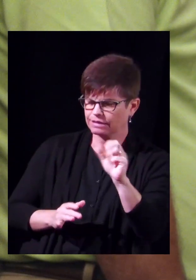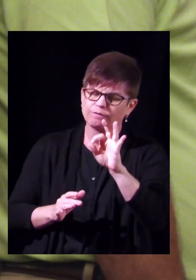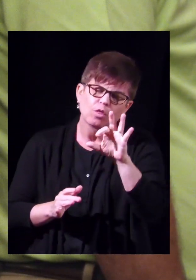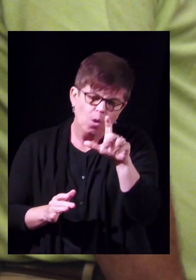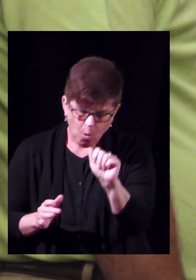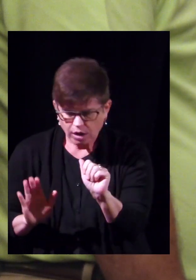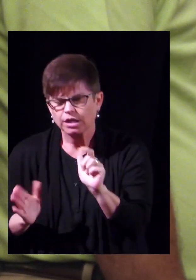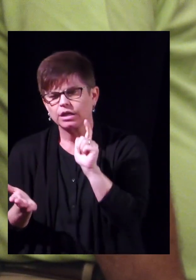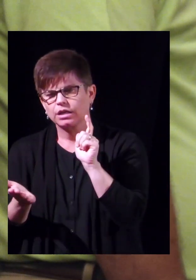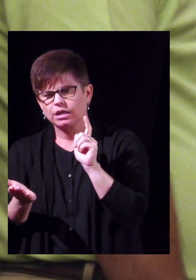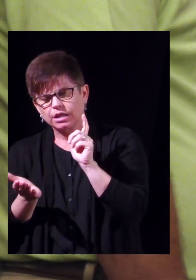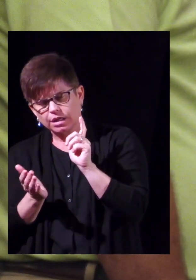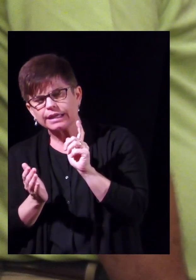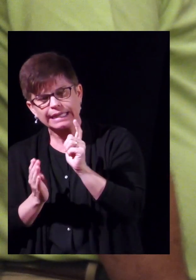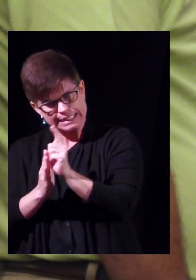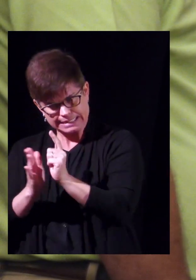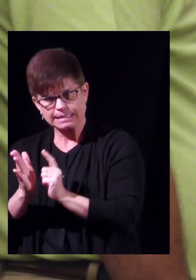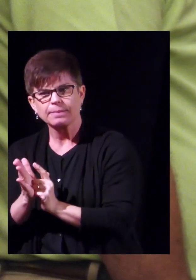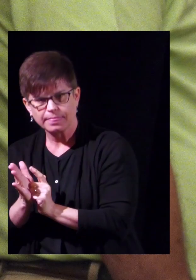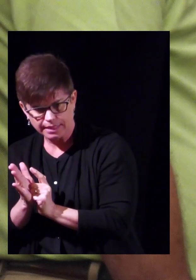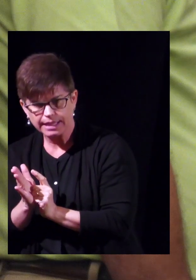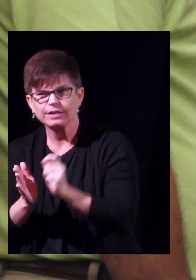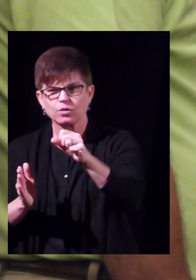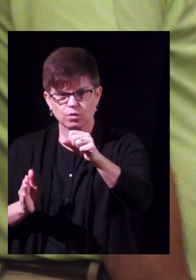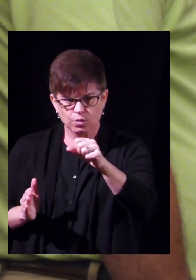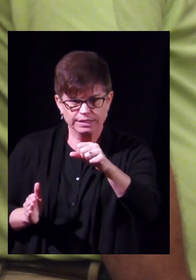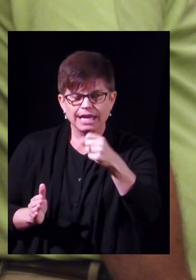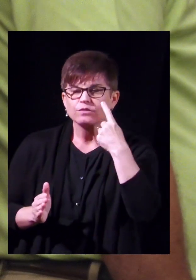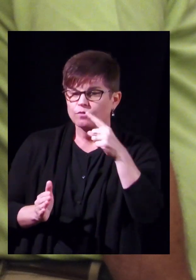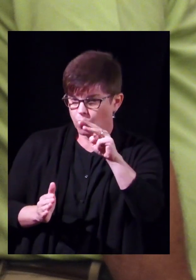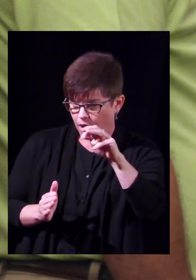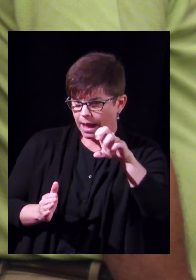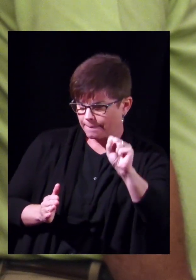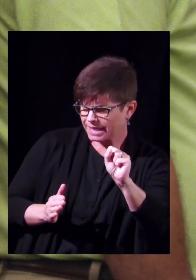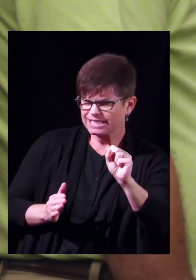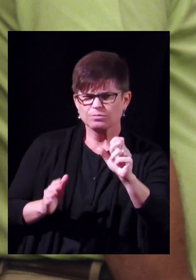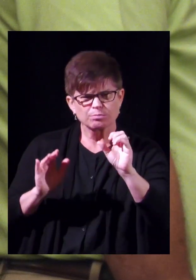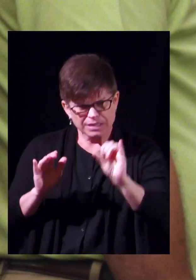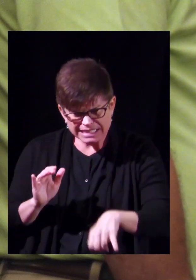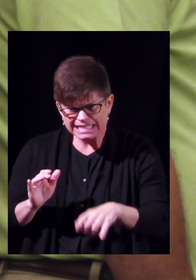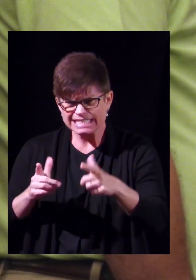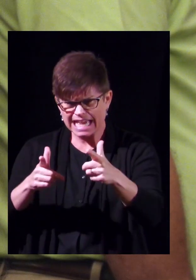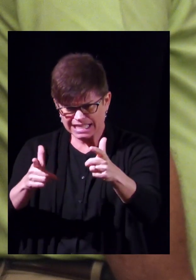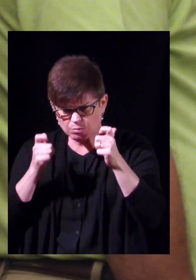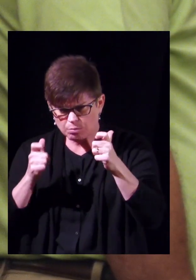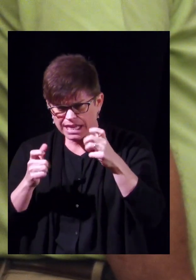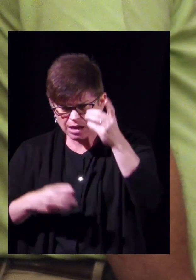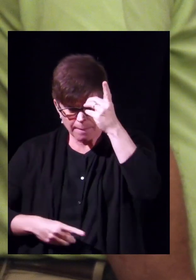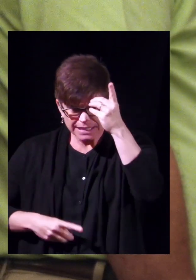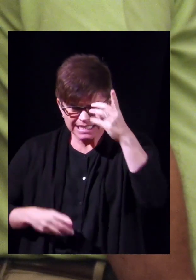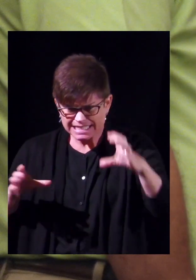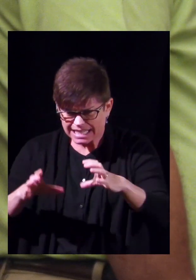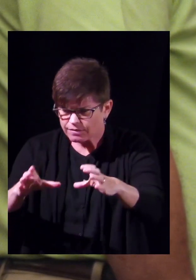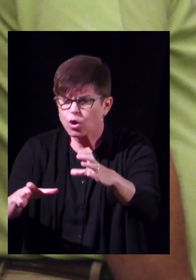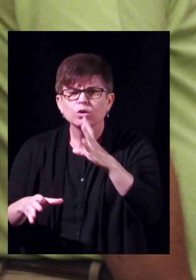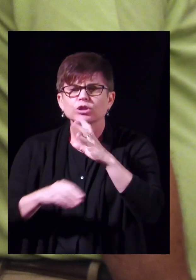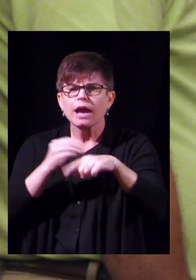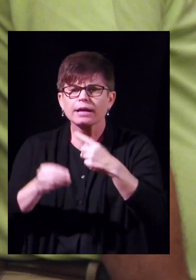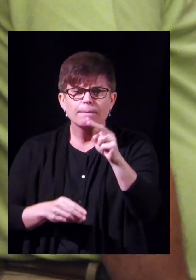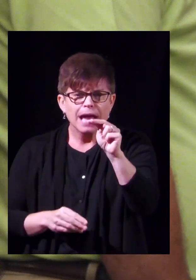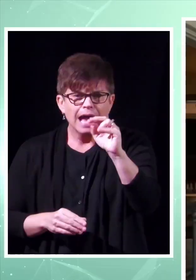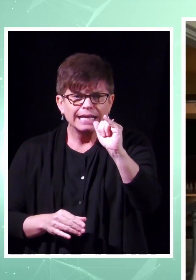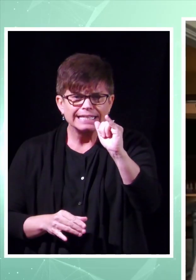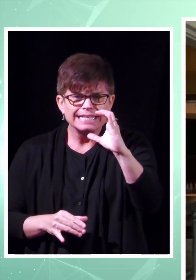legal for medical cannabis for multiple sclerosis. Does that also speed up disease activity, or are we just talking nicotine-containing